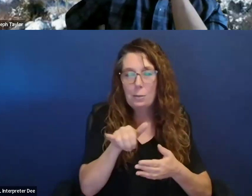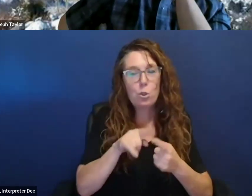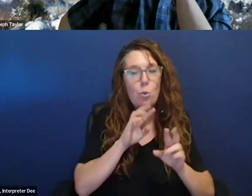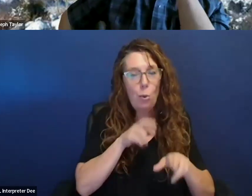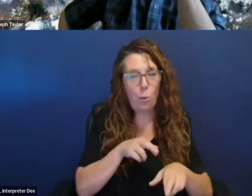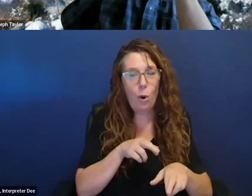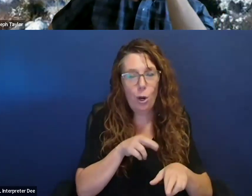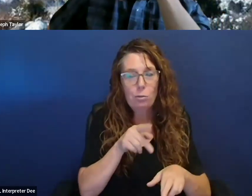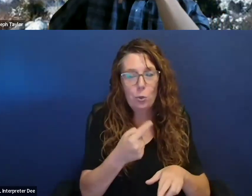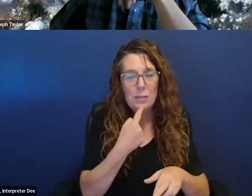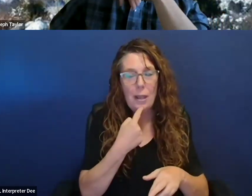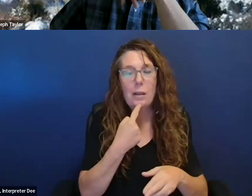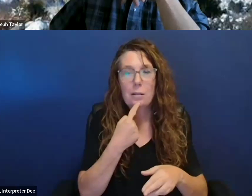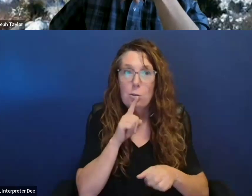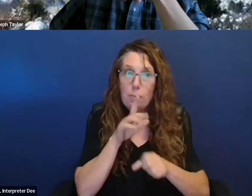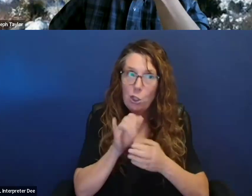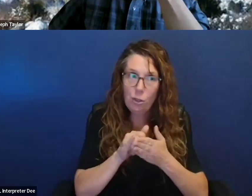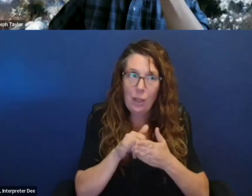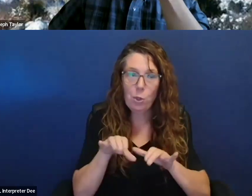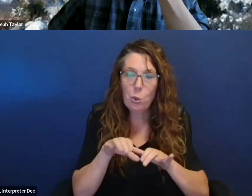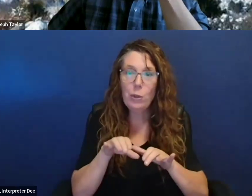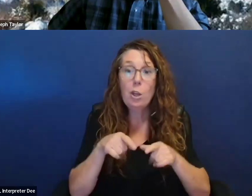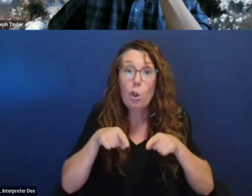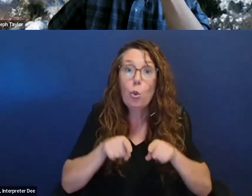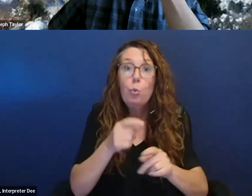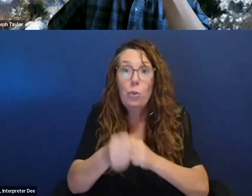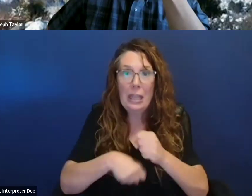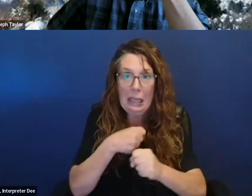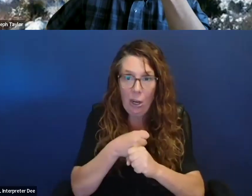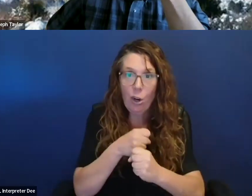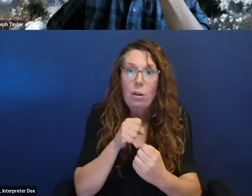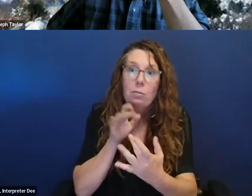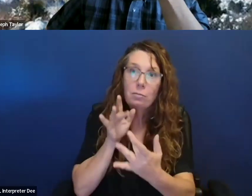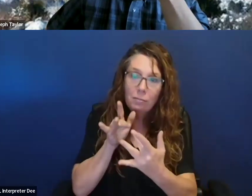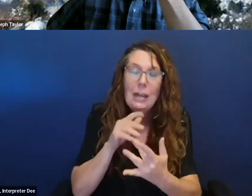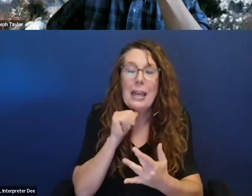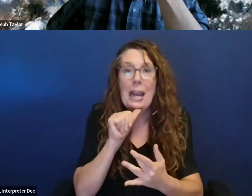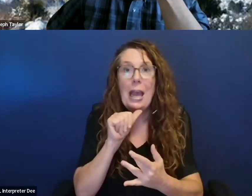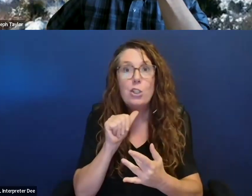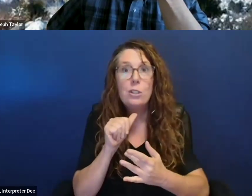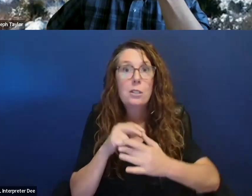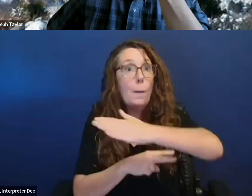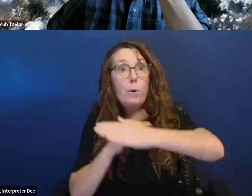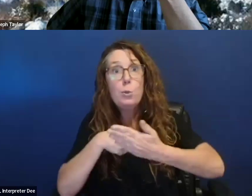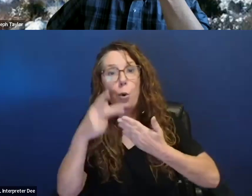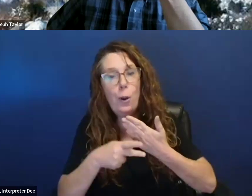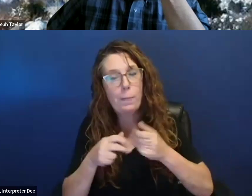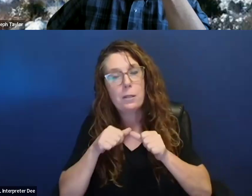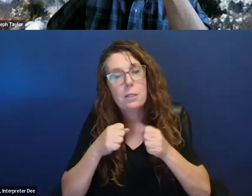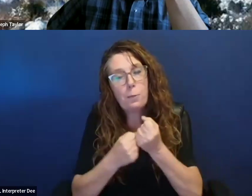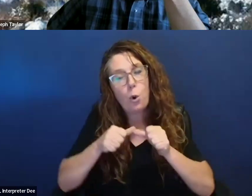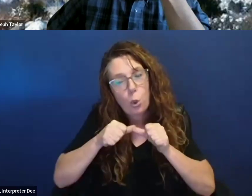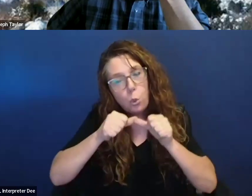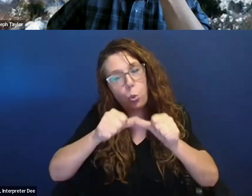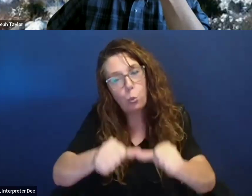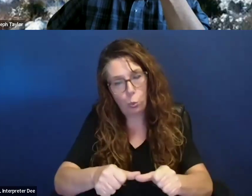saying, and that just to make sure that we're doing those tie-ins throughout the year, not just hit them hard with, say, a bridge program, but making sure we're supporting them